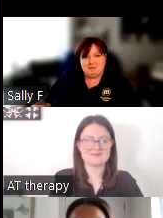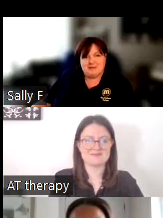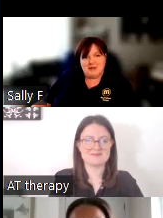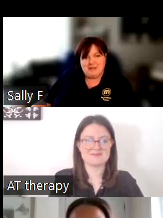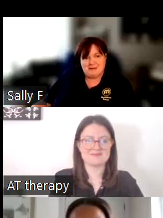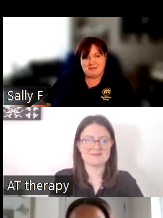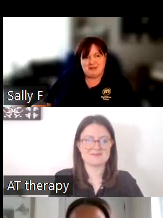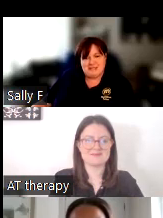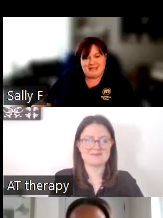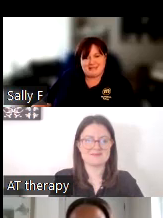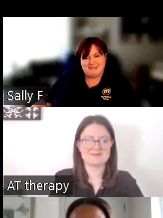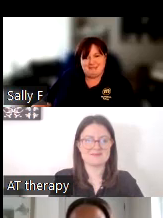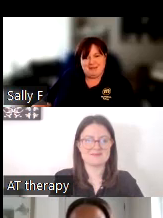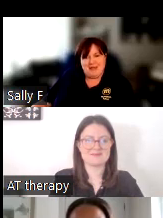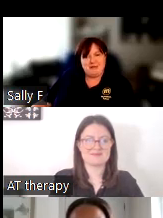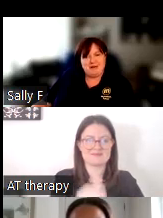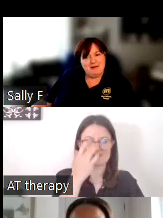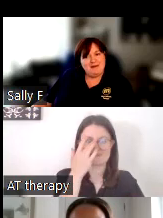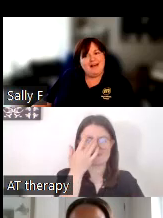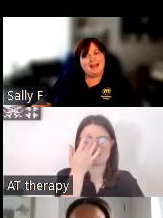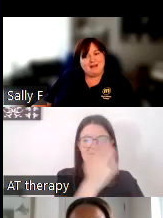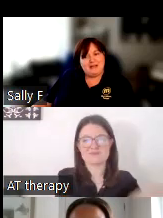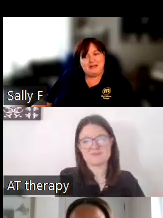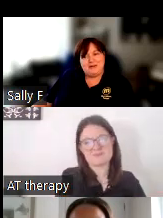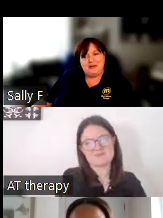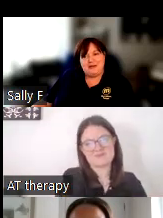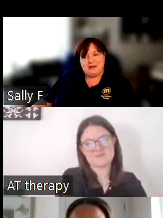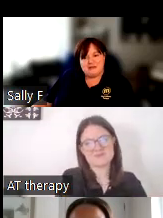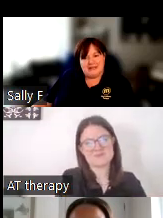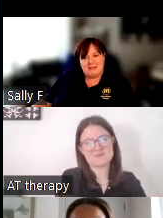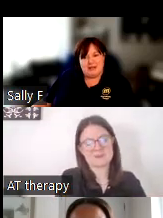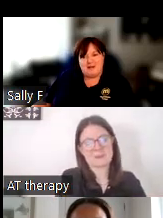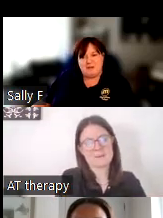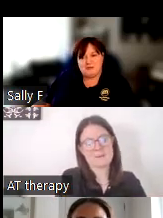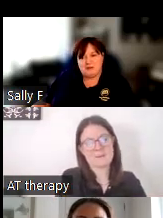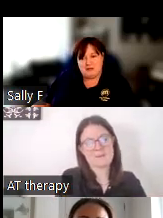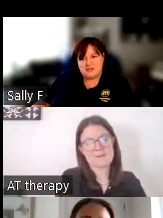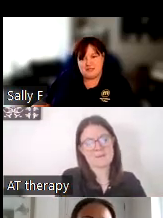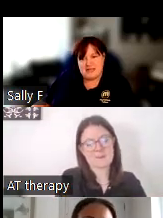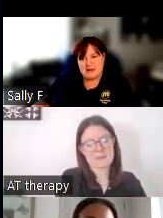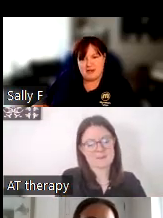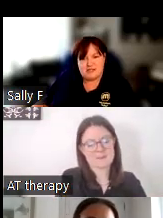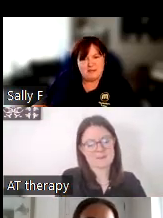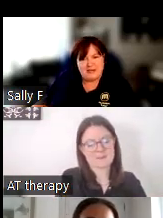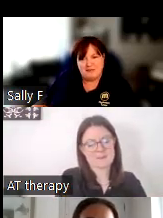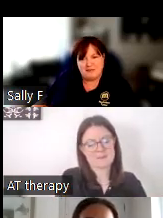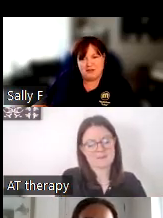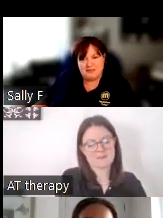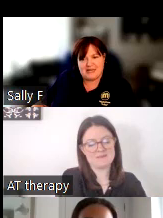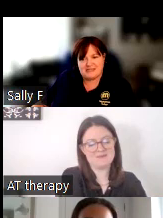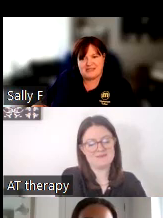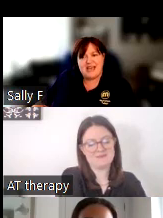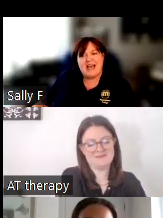So concepts and contexts. The problem with our language and the way we use it and the manner in which we use the same words for many